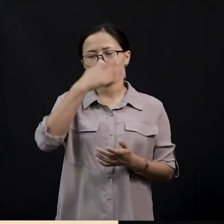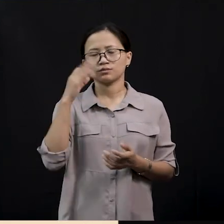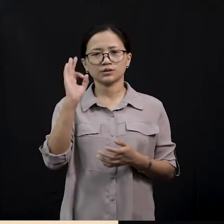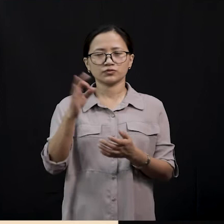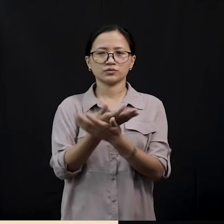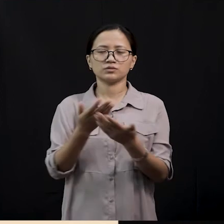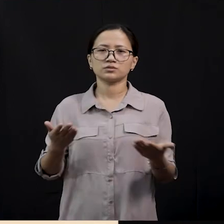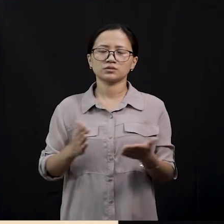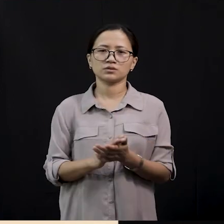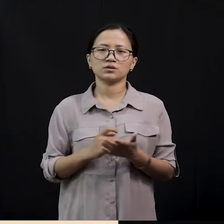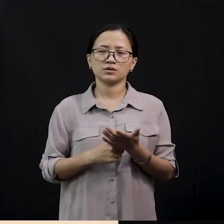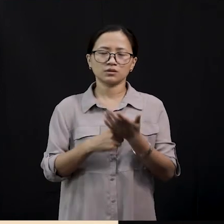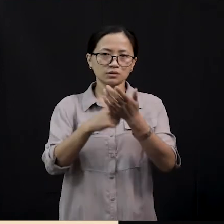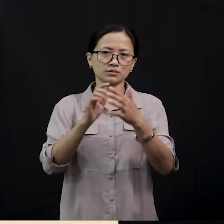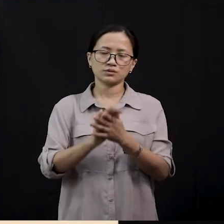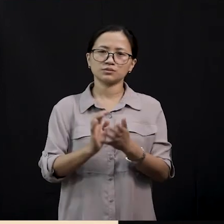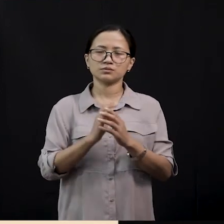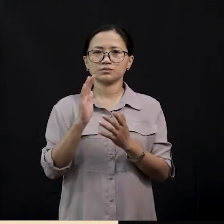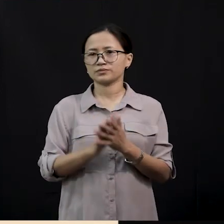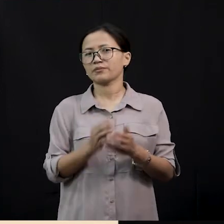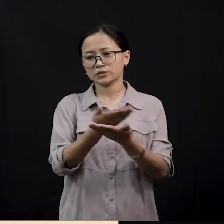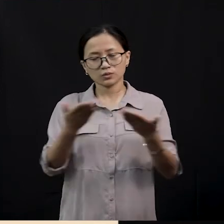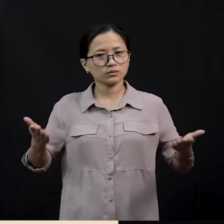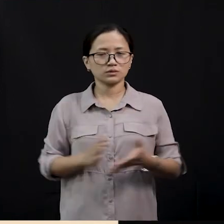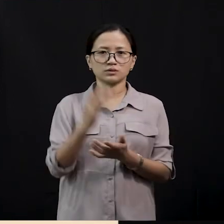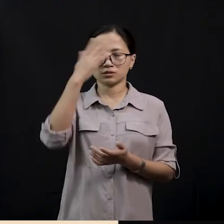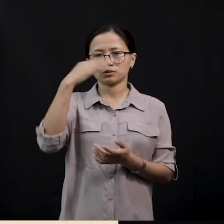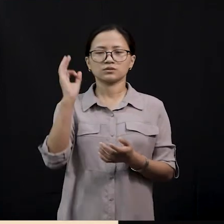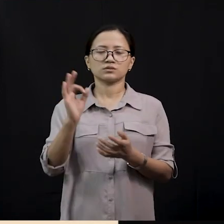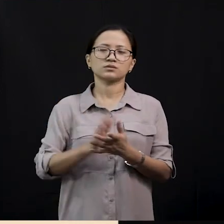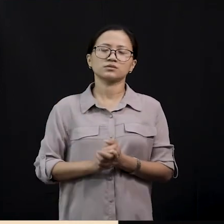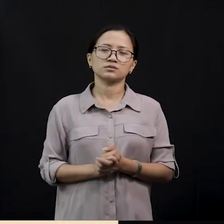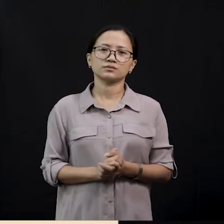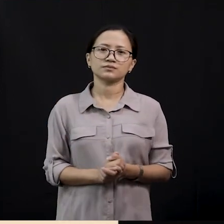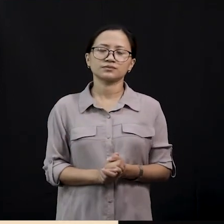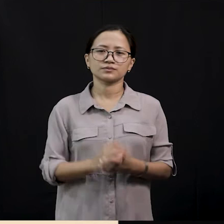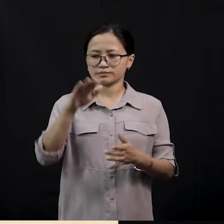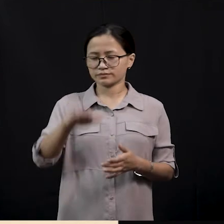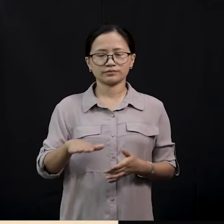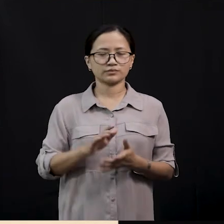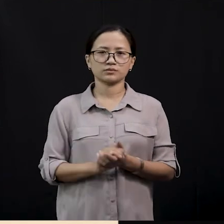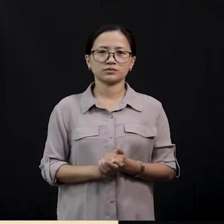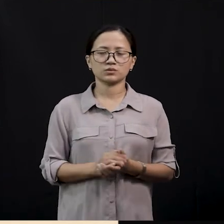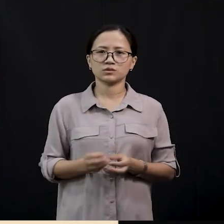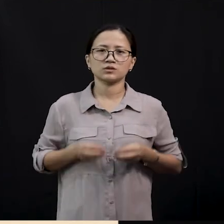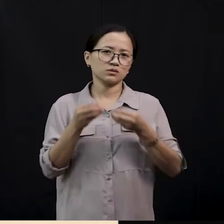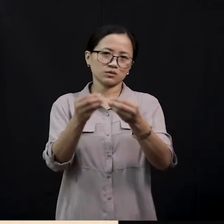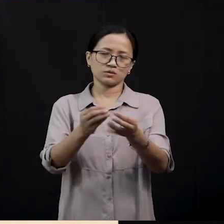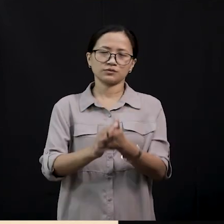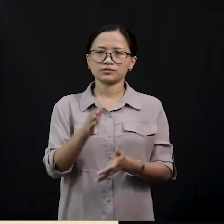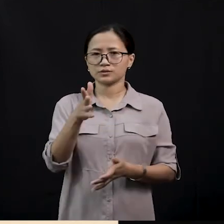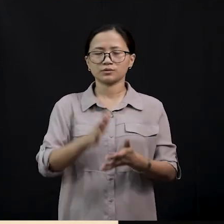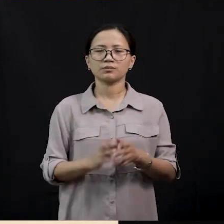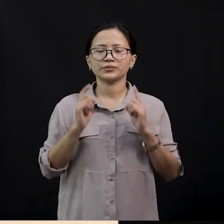beautiful, representing beautiful things, temporary things. And yet this child did not offer anything, but seemed